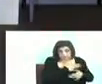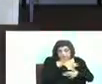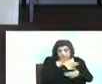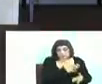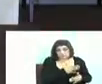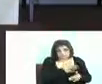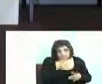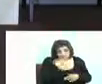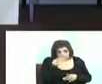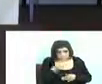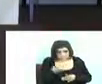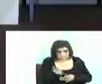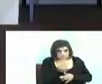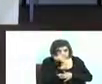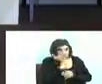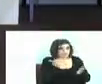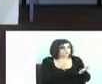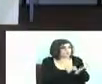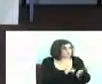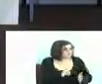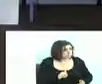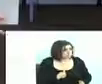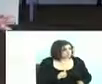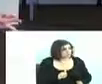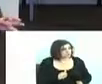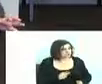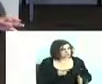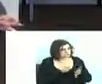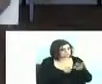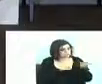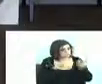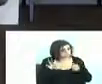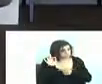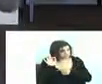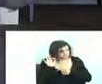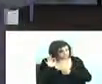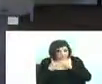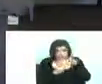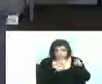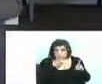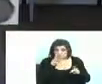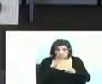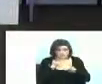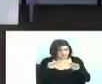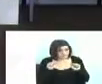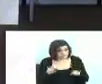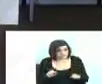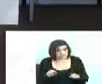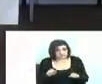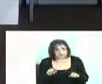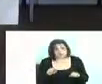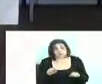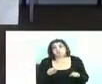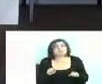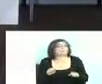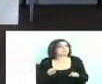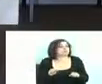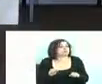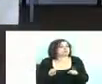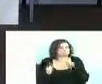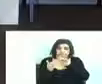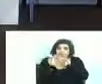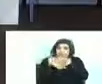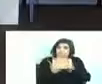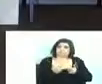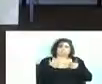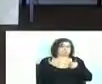out and face it once more. Here's what she found. Those people who are able to meet life on life's terms and have those